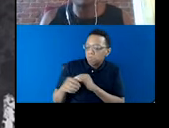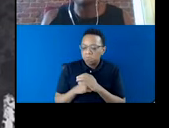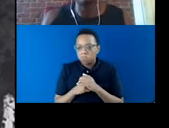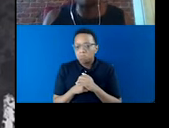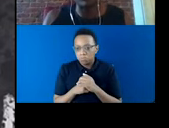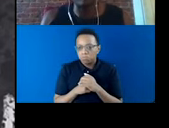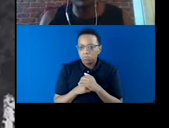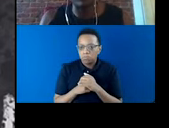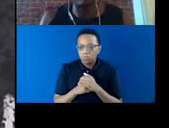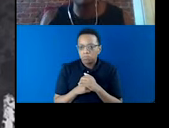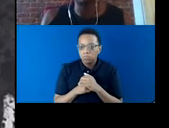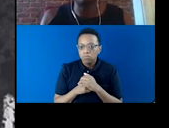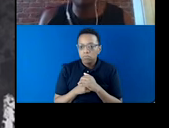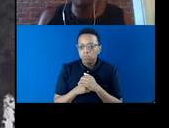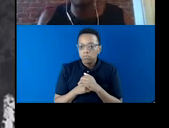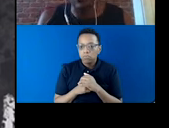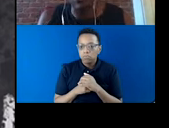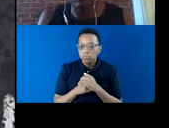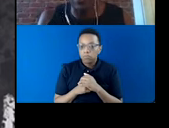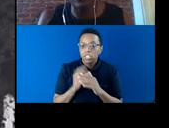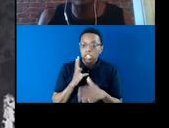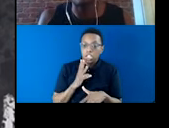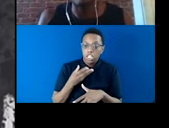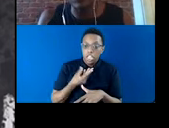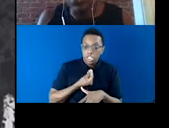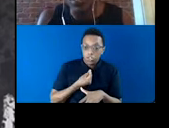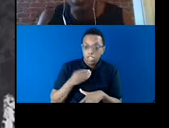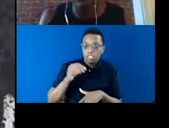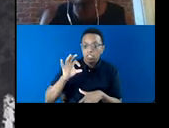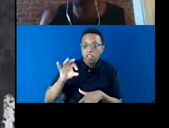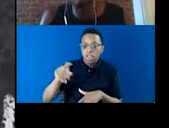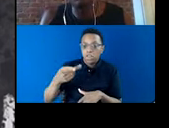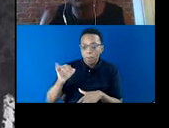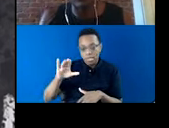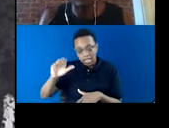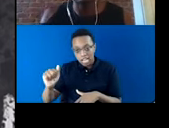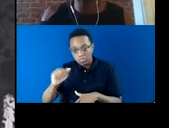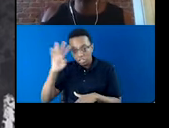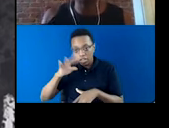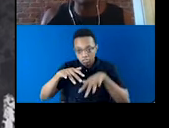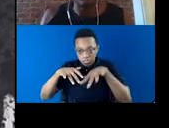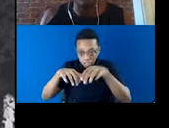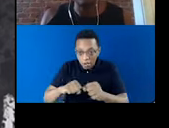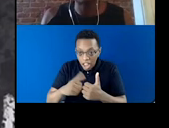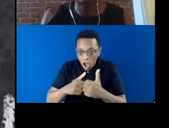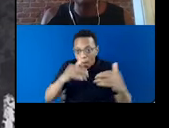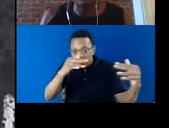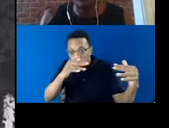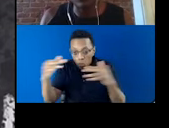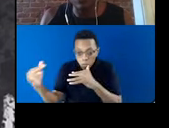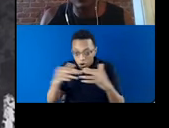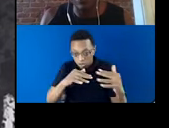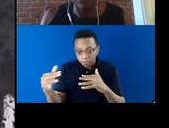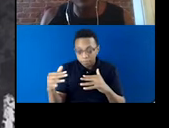is why one of the main ways that transphobia was created by colonization is through warfare, the actual warfare through